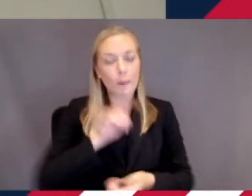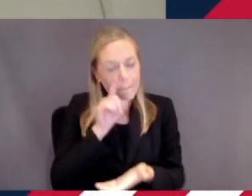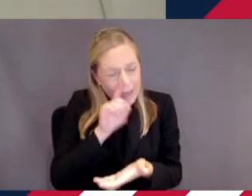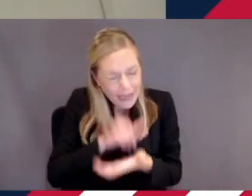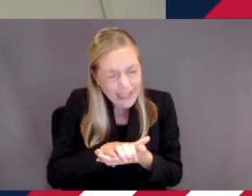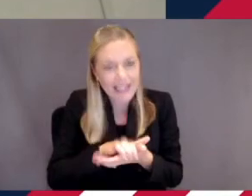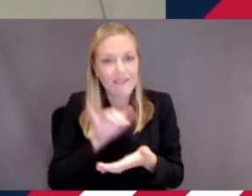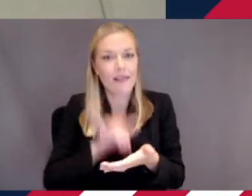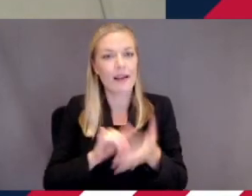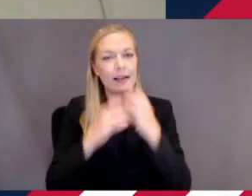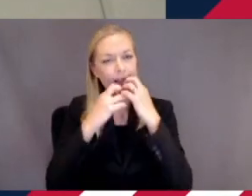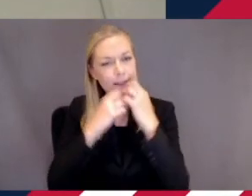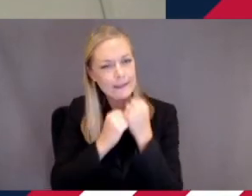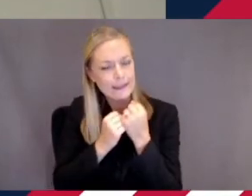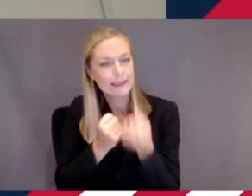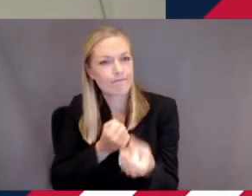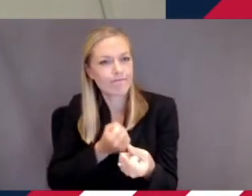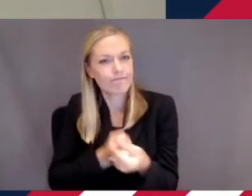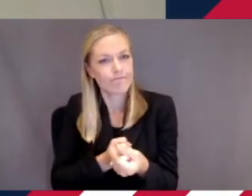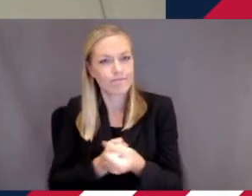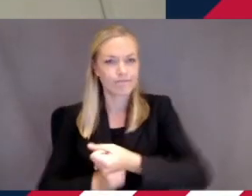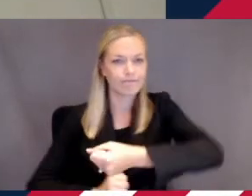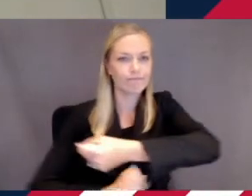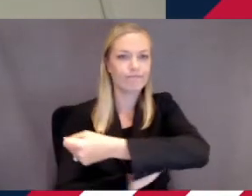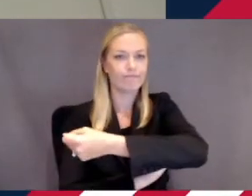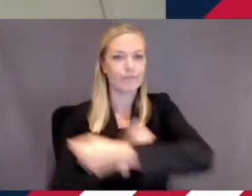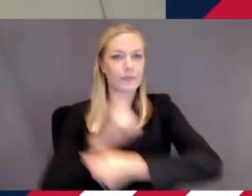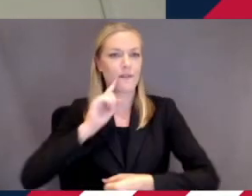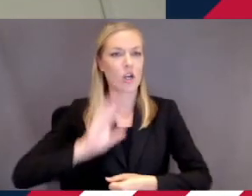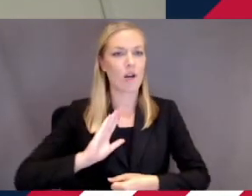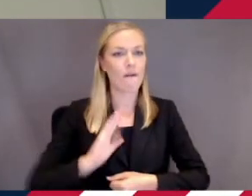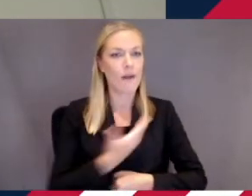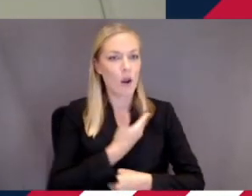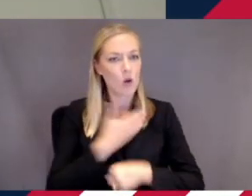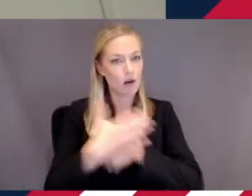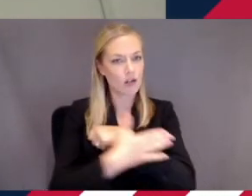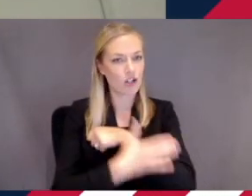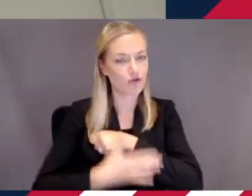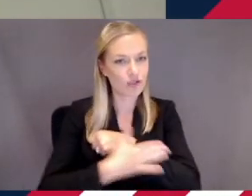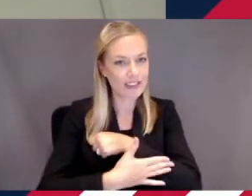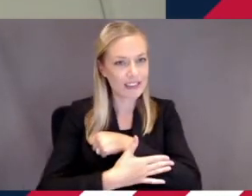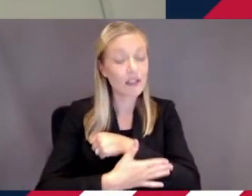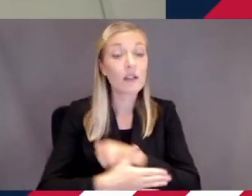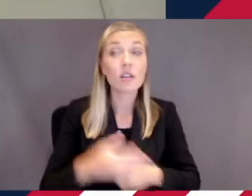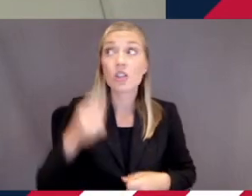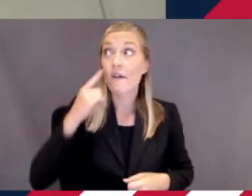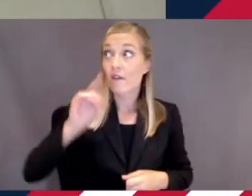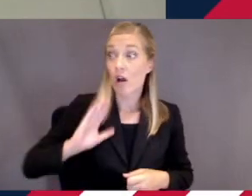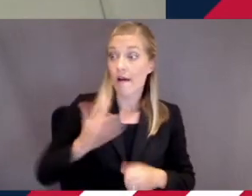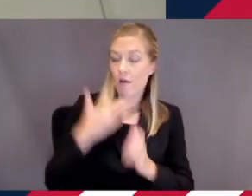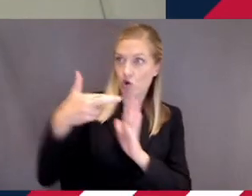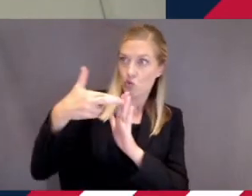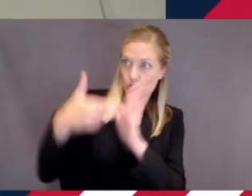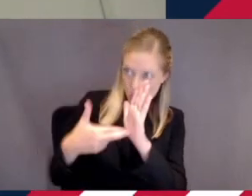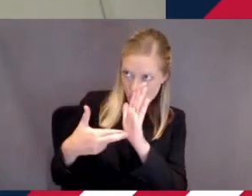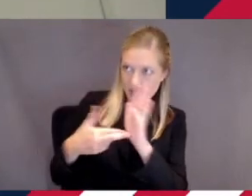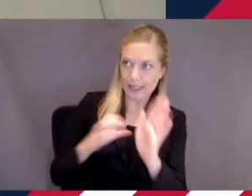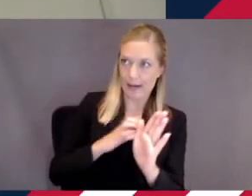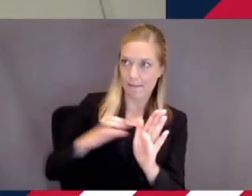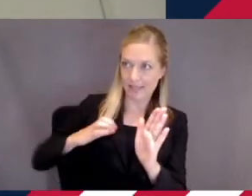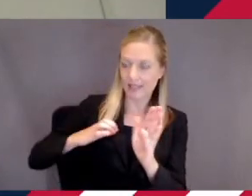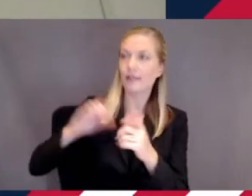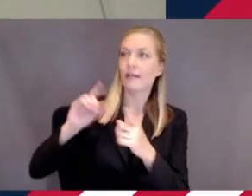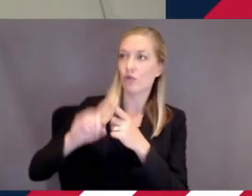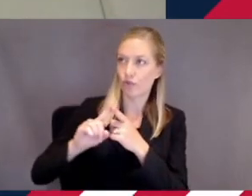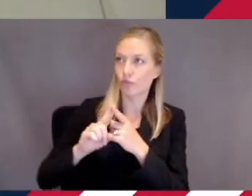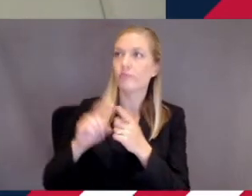of what our Rules Committee is doing is really in line with everything our party